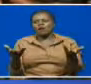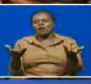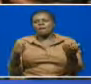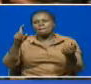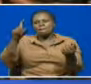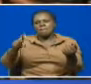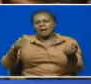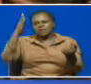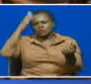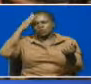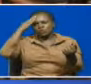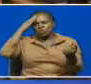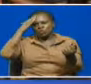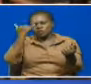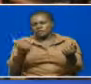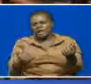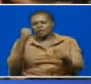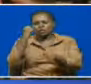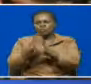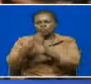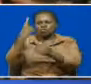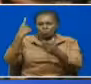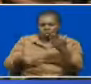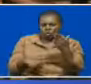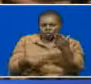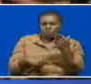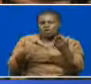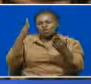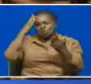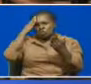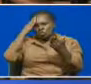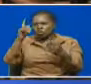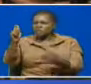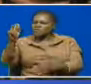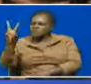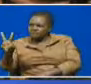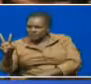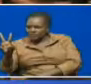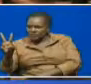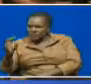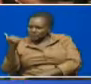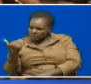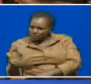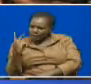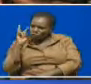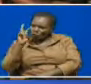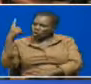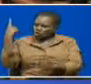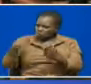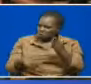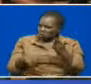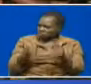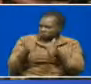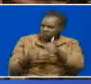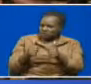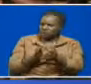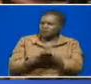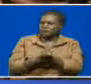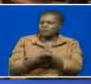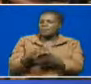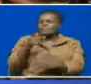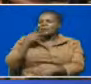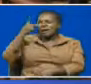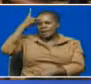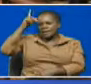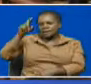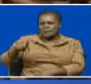have to know what your kid is doing. You have to know the channels, the TV programs that these are the favorite ones. And as a parent,